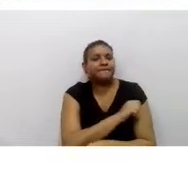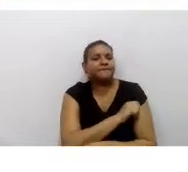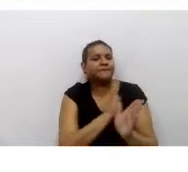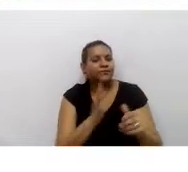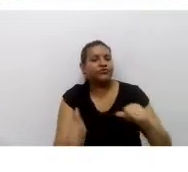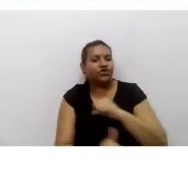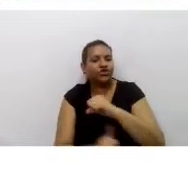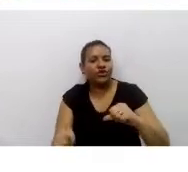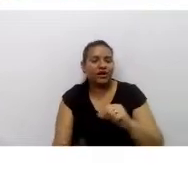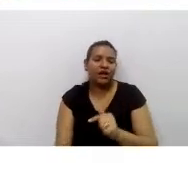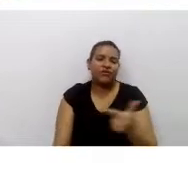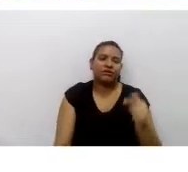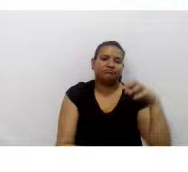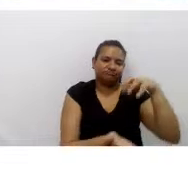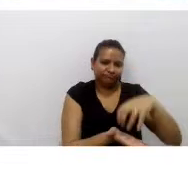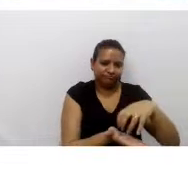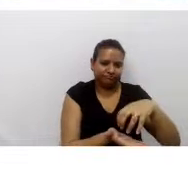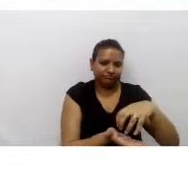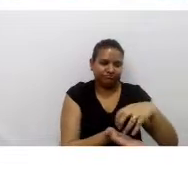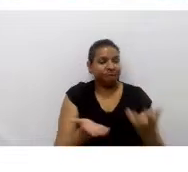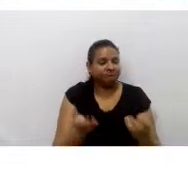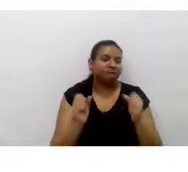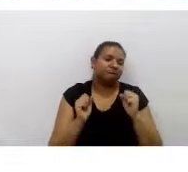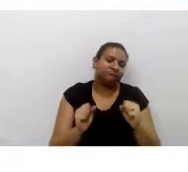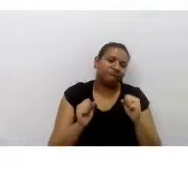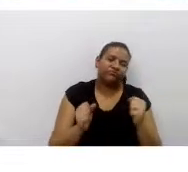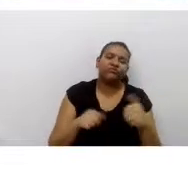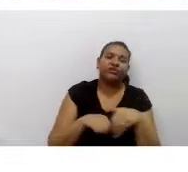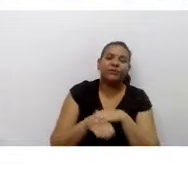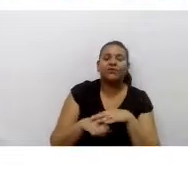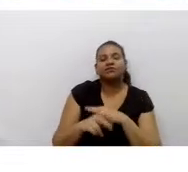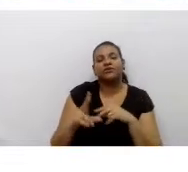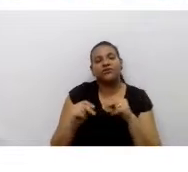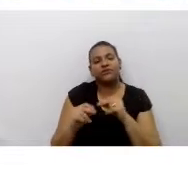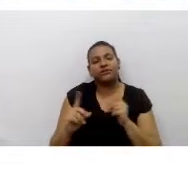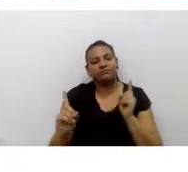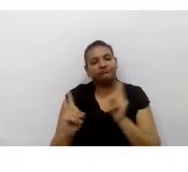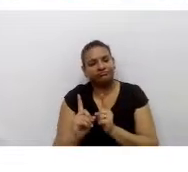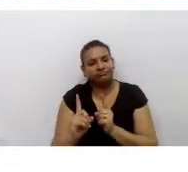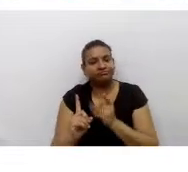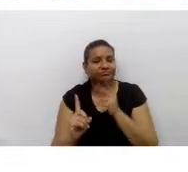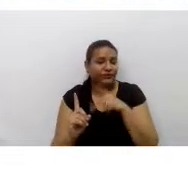talking to you, for example, which gives them an opportunity to practice their speaking.